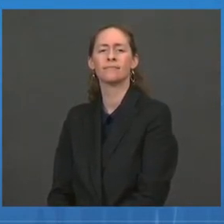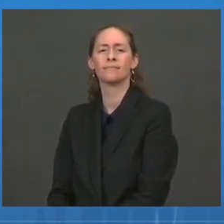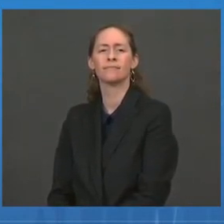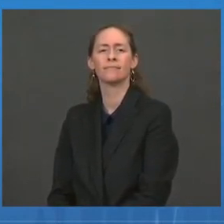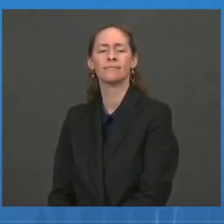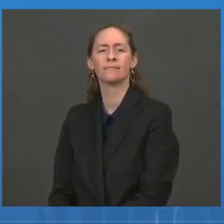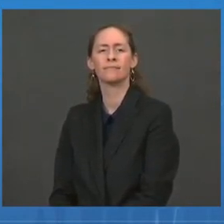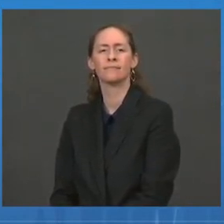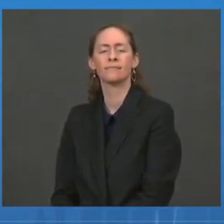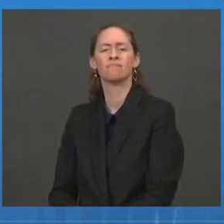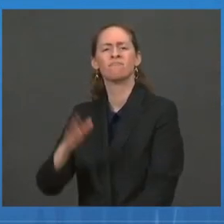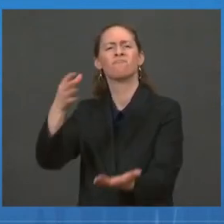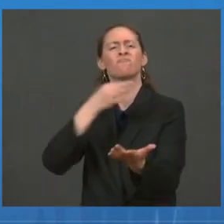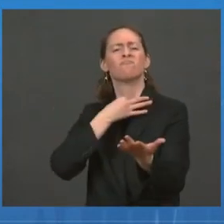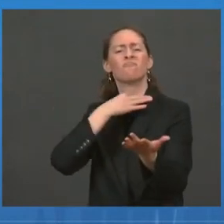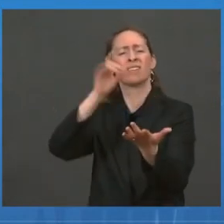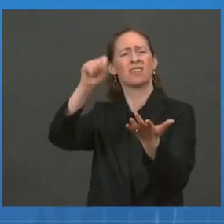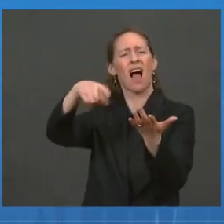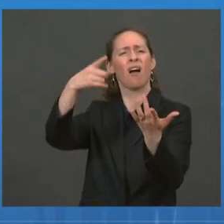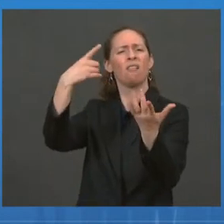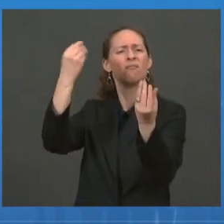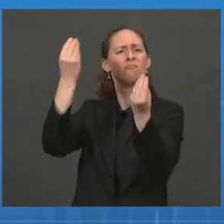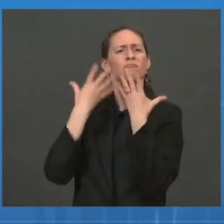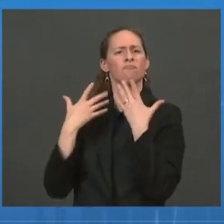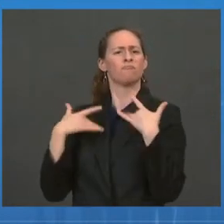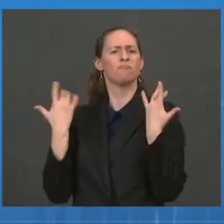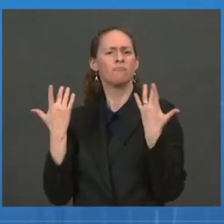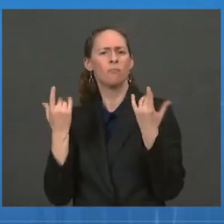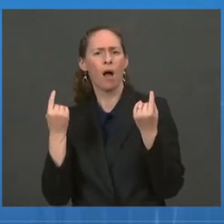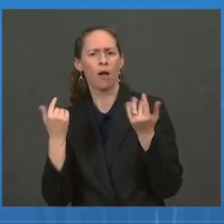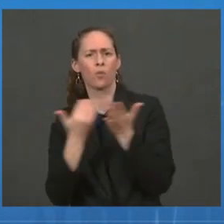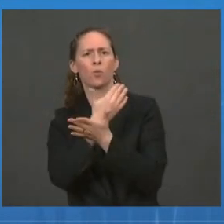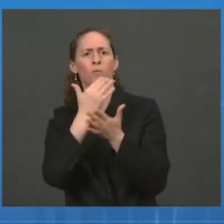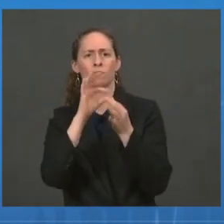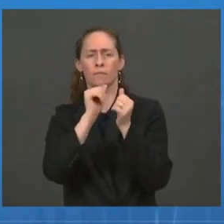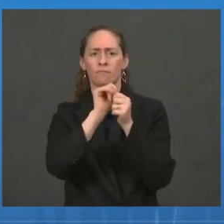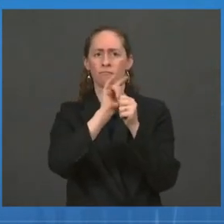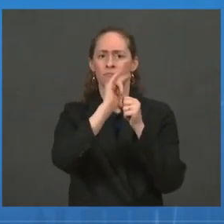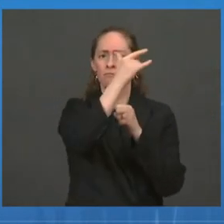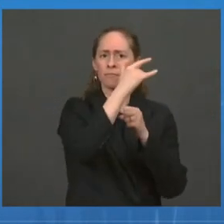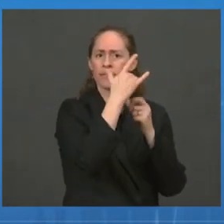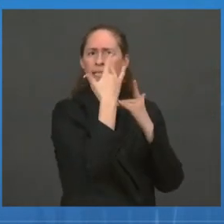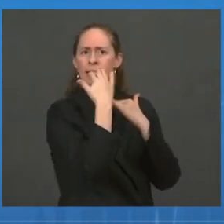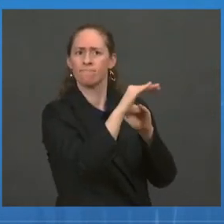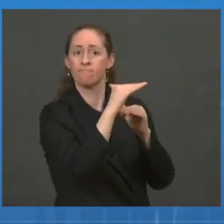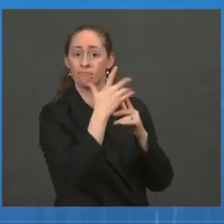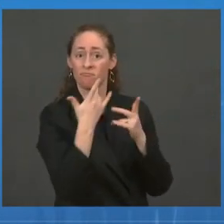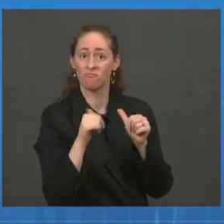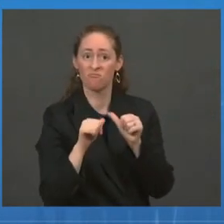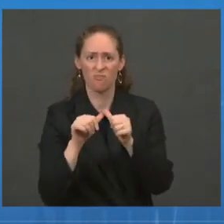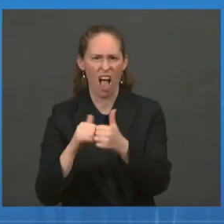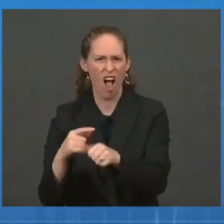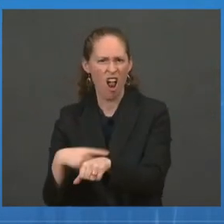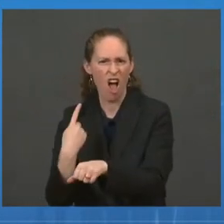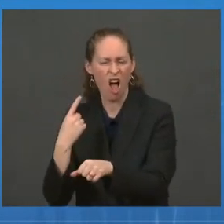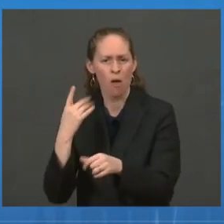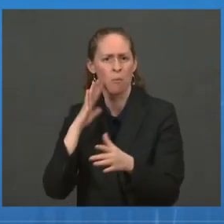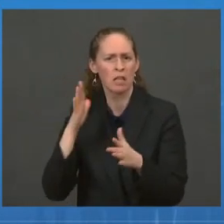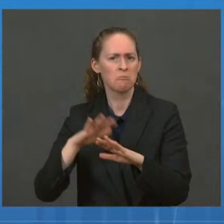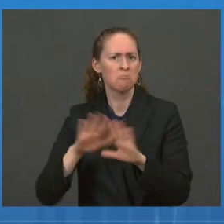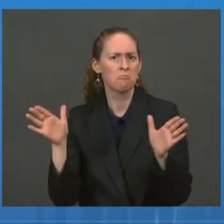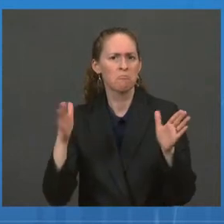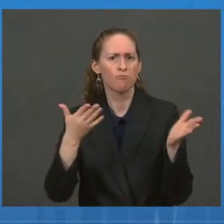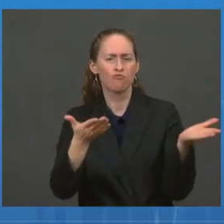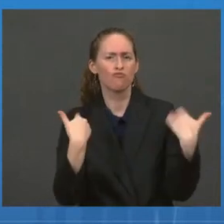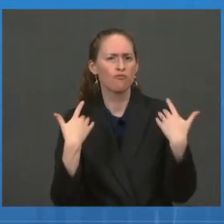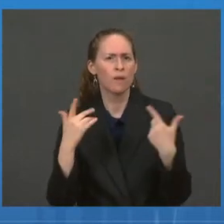restrictions uh on south uh south africa and the regional countries in the region there um what metrics are you looking at to see when to ease those and then